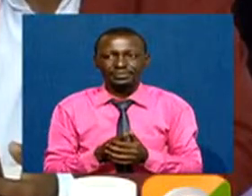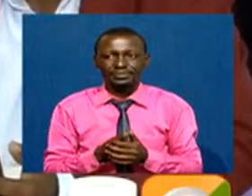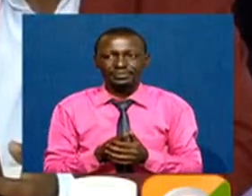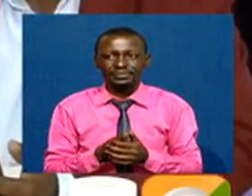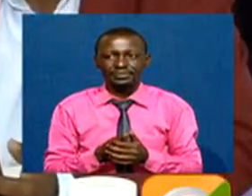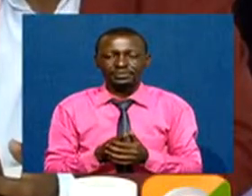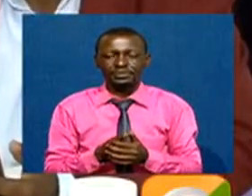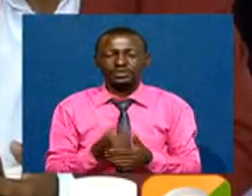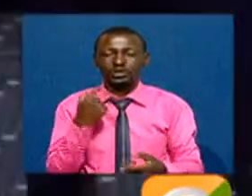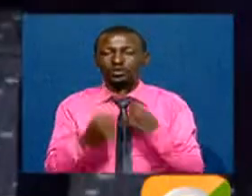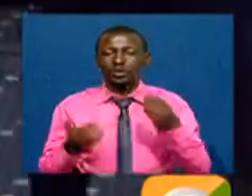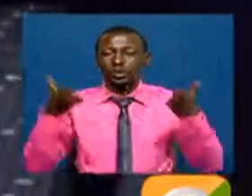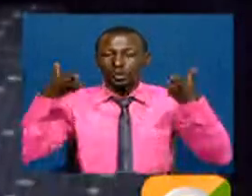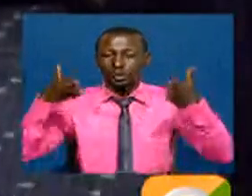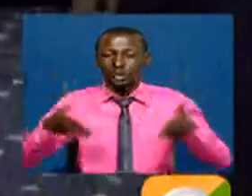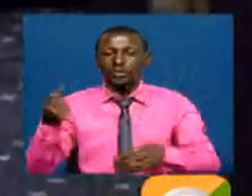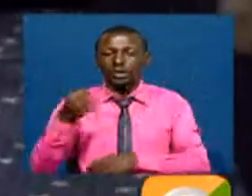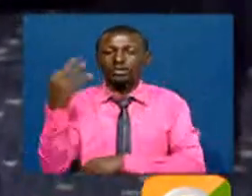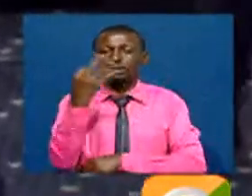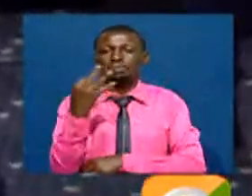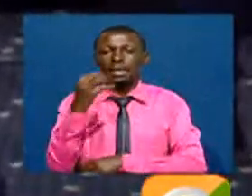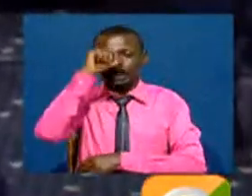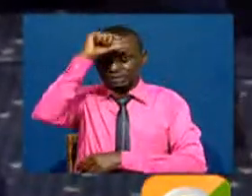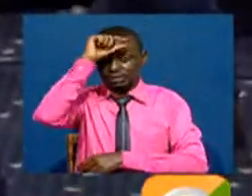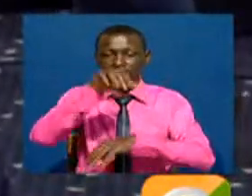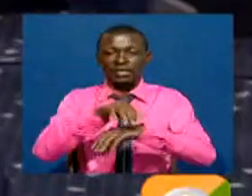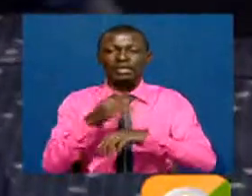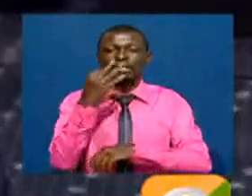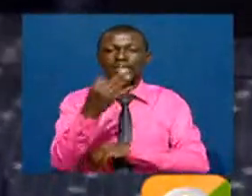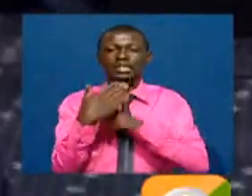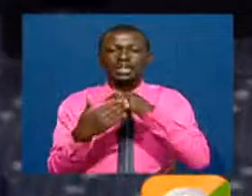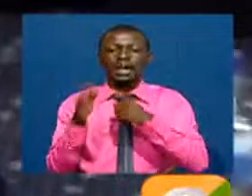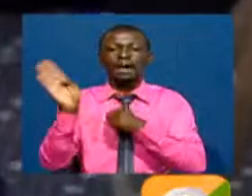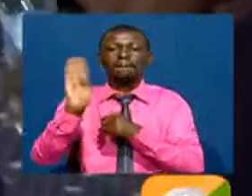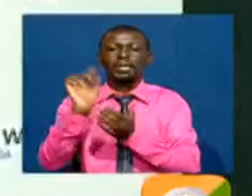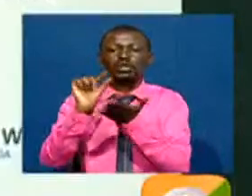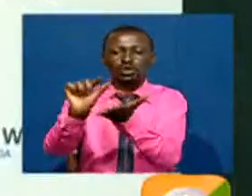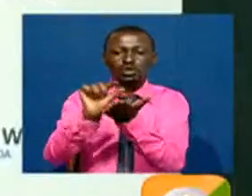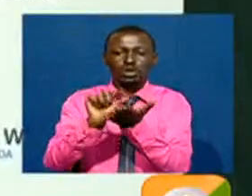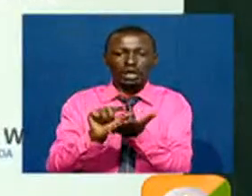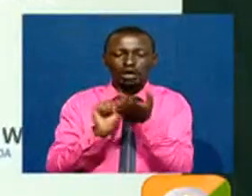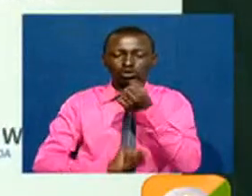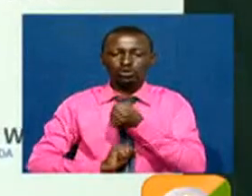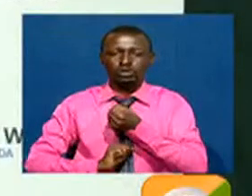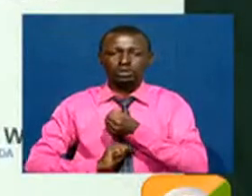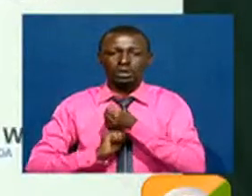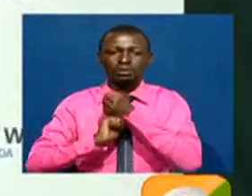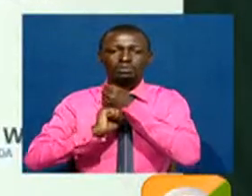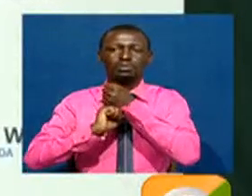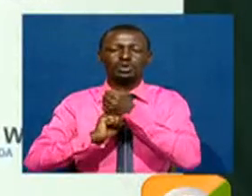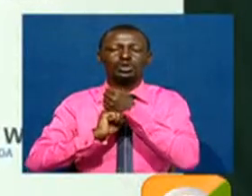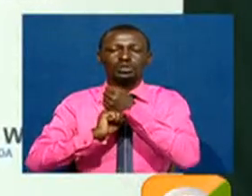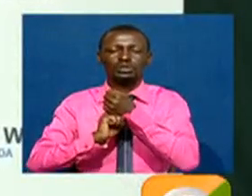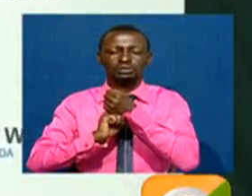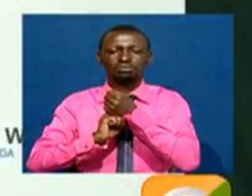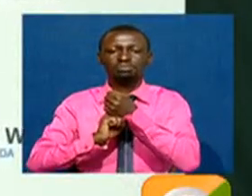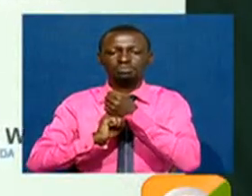this year, the government secured a 39 billion shillings grant to support locally led climate change